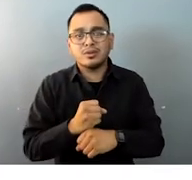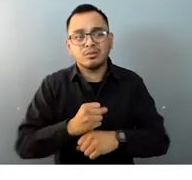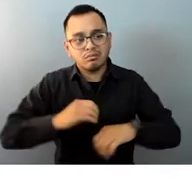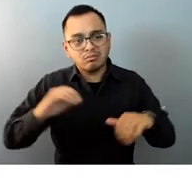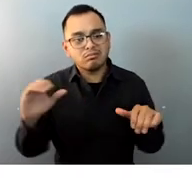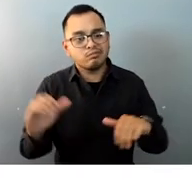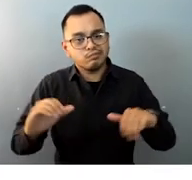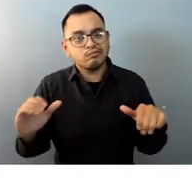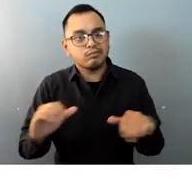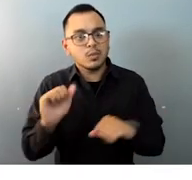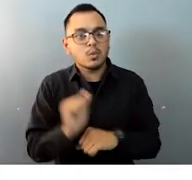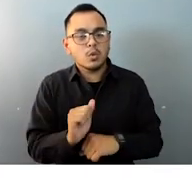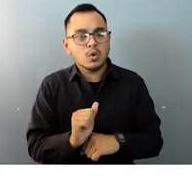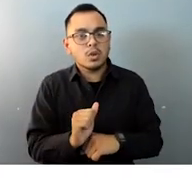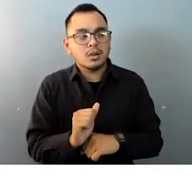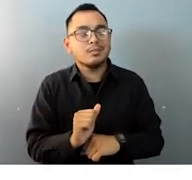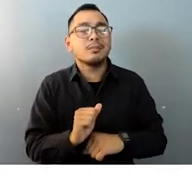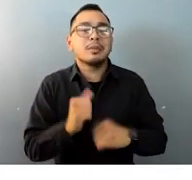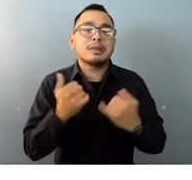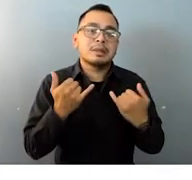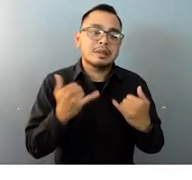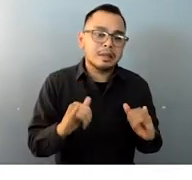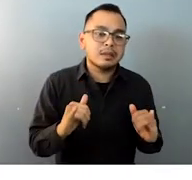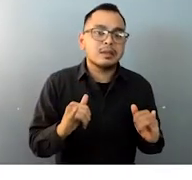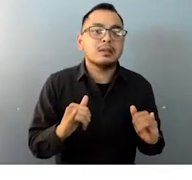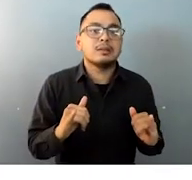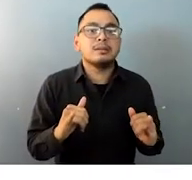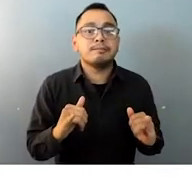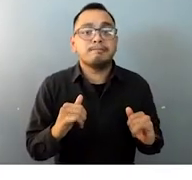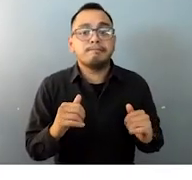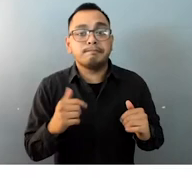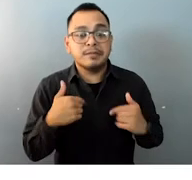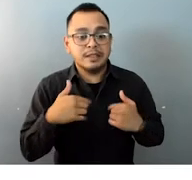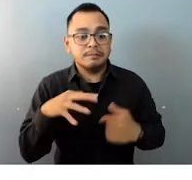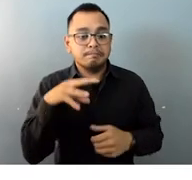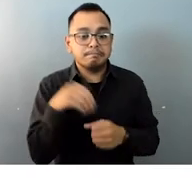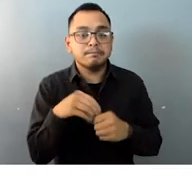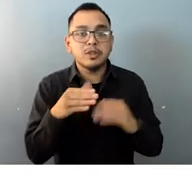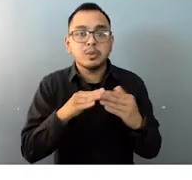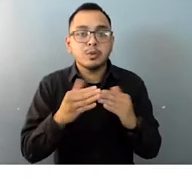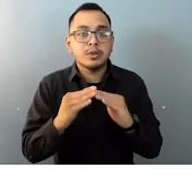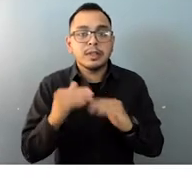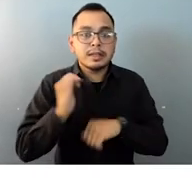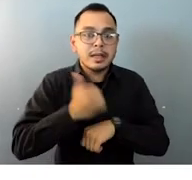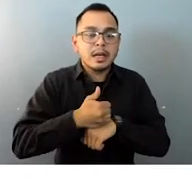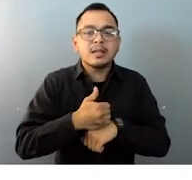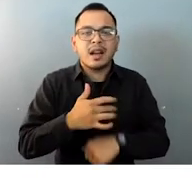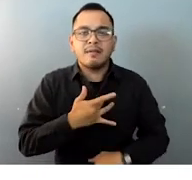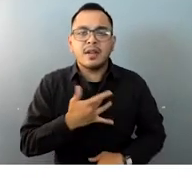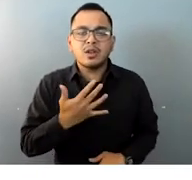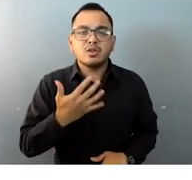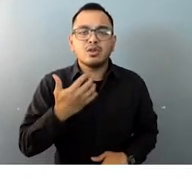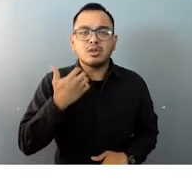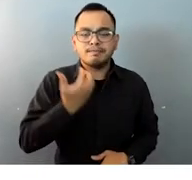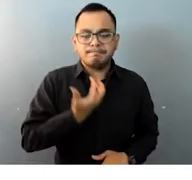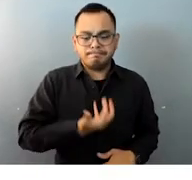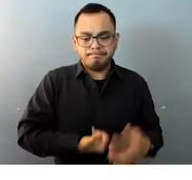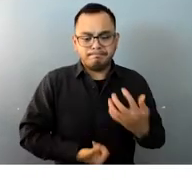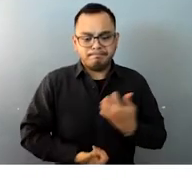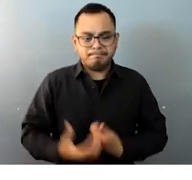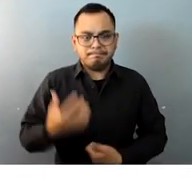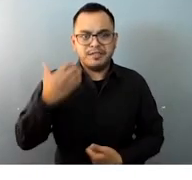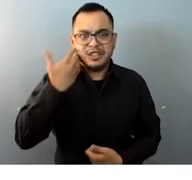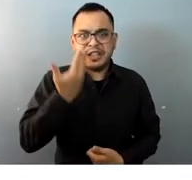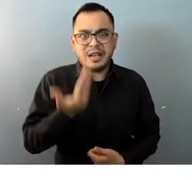least 3 years doing this work. But even then, being in community settings, I feel